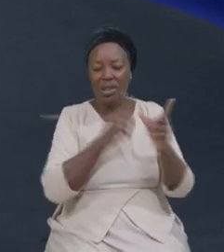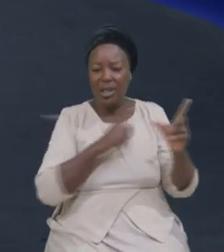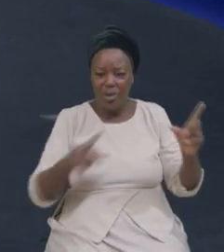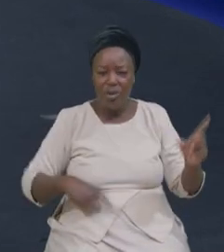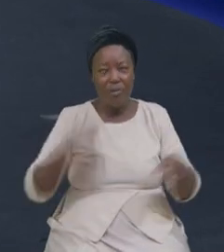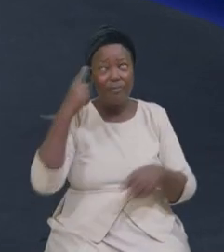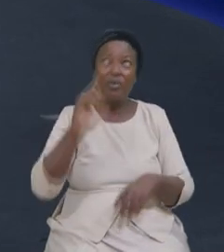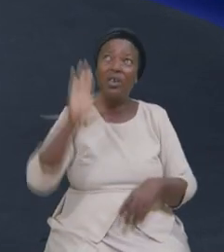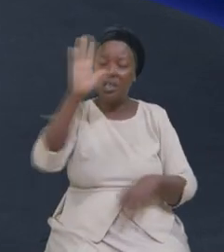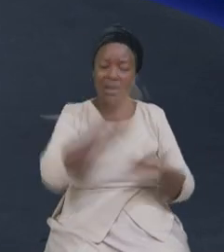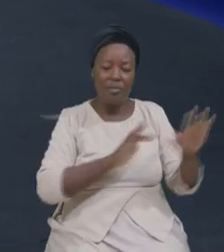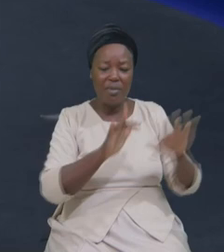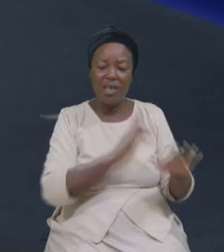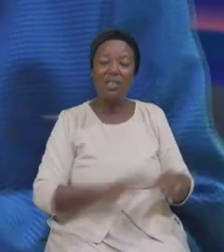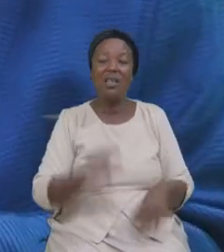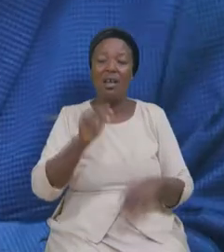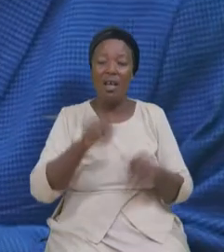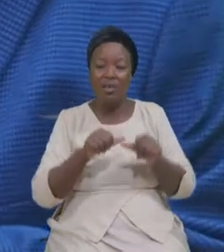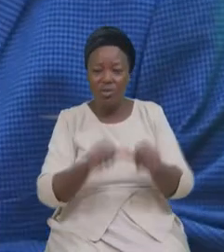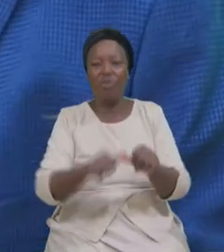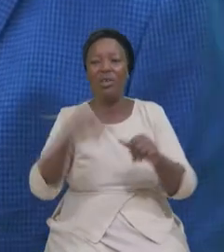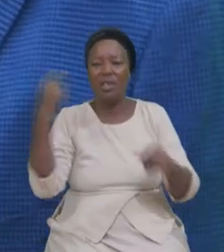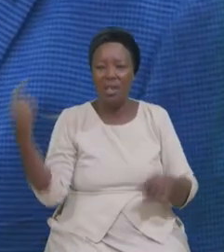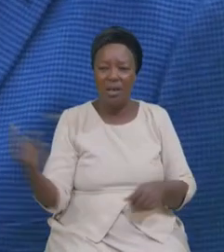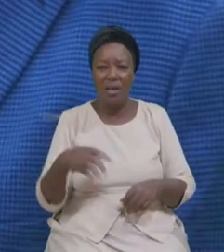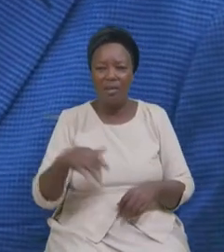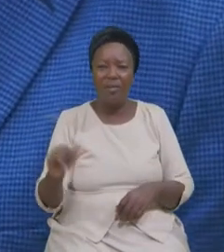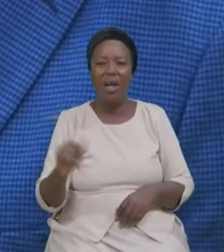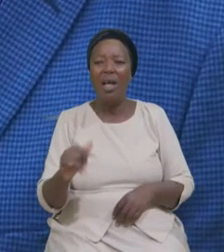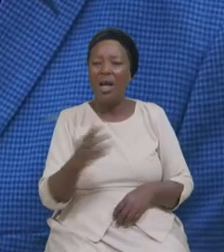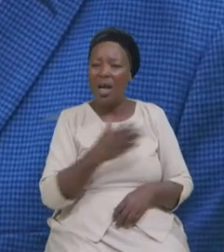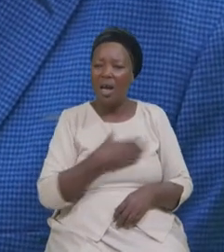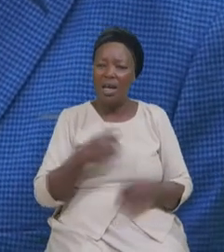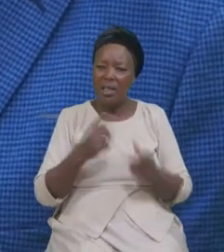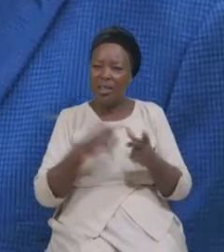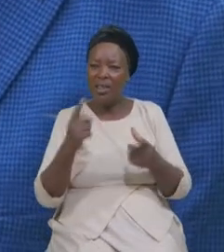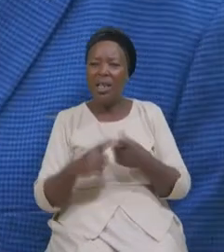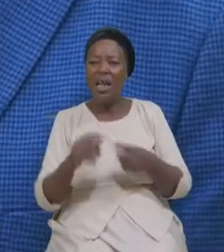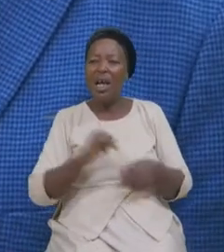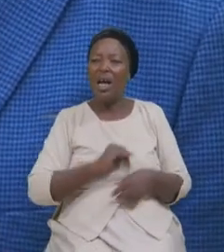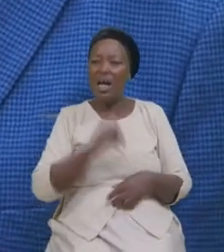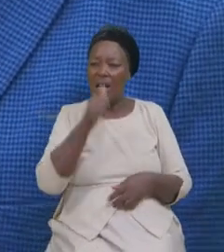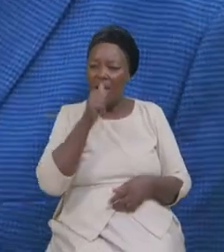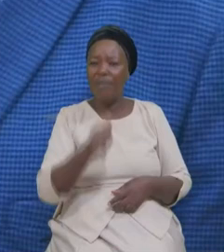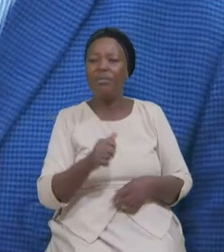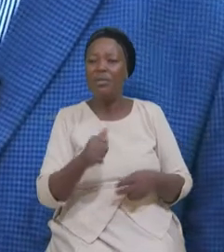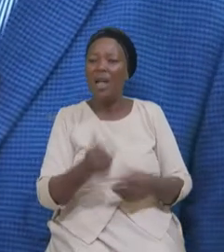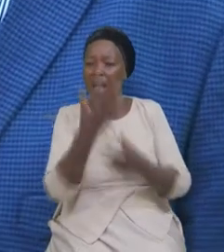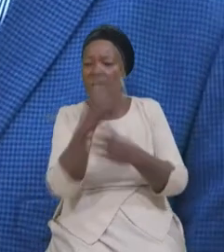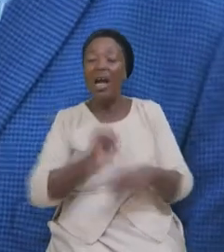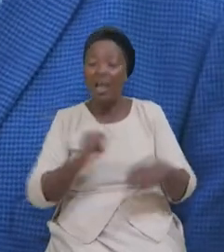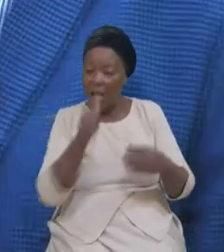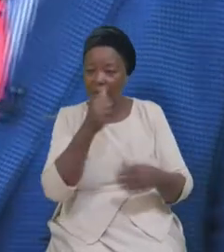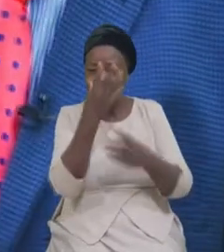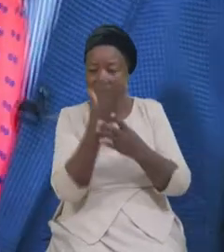mercy endureth forever. I am threatened, and this person threatening said, this one don't have any